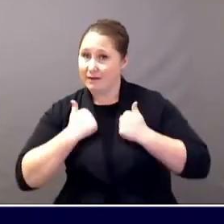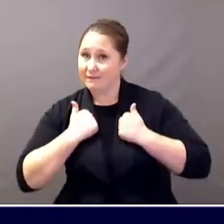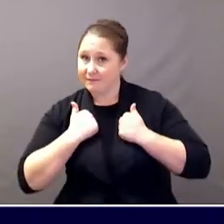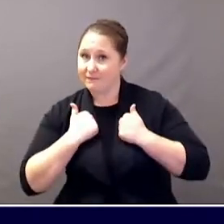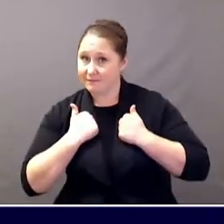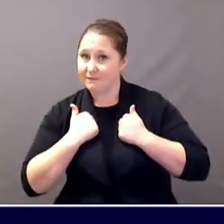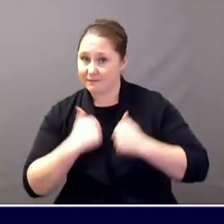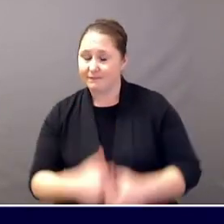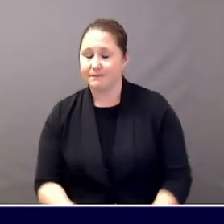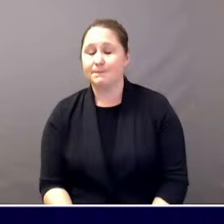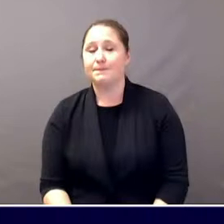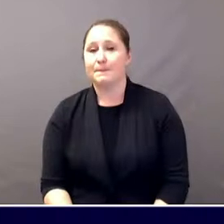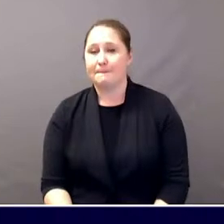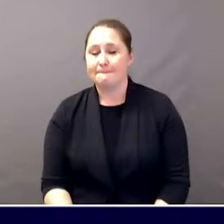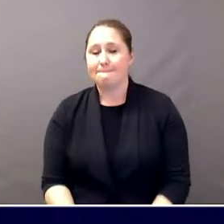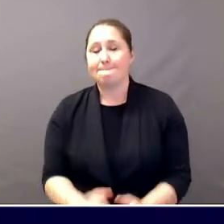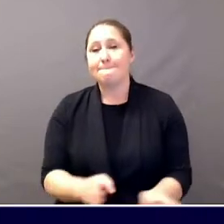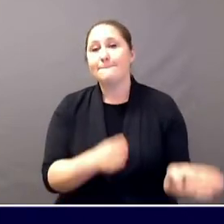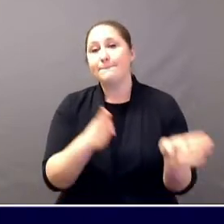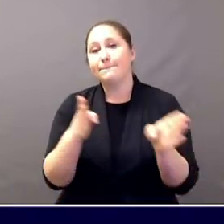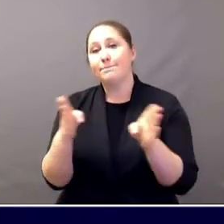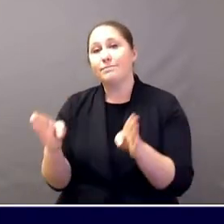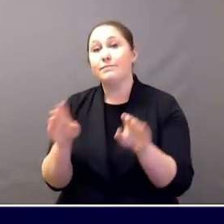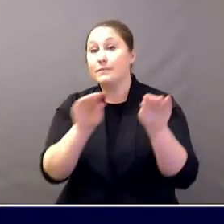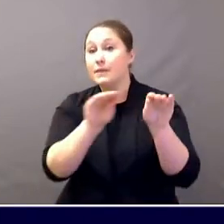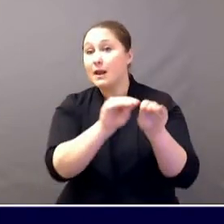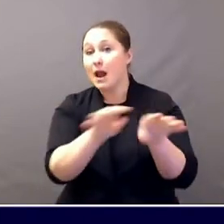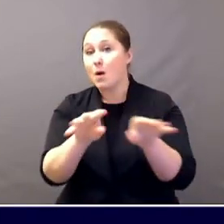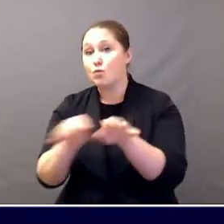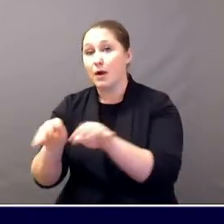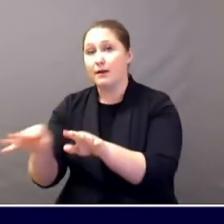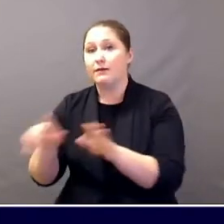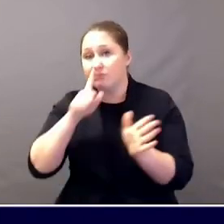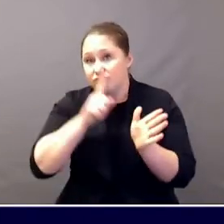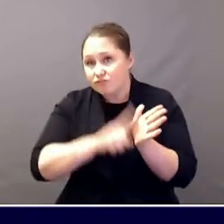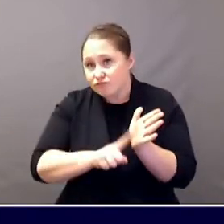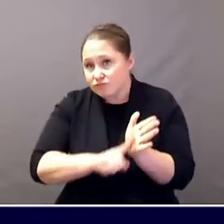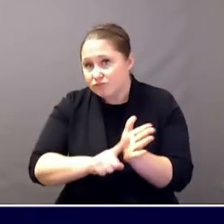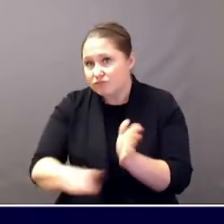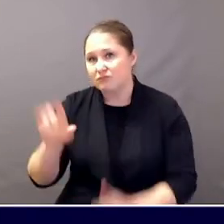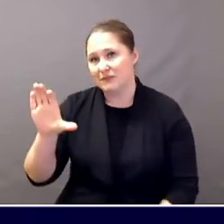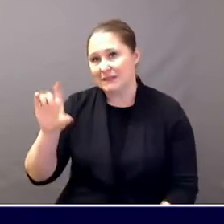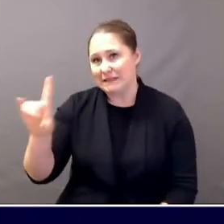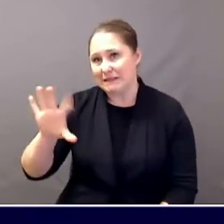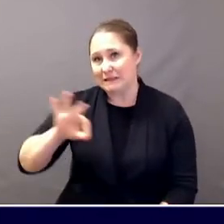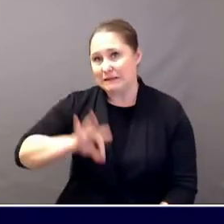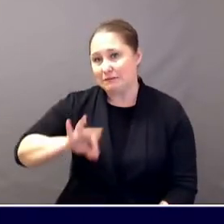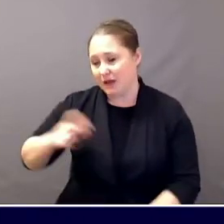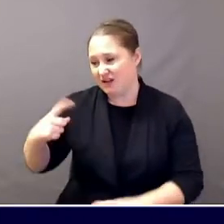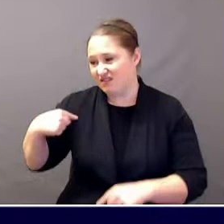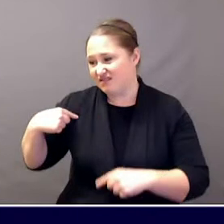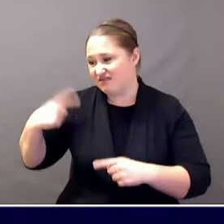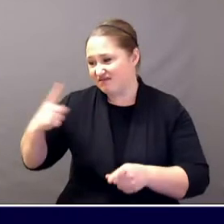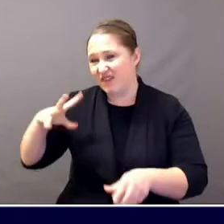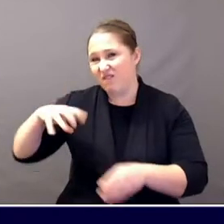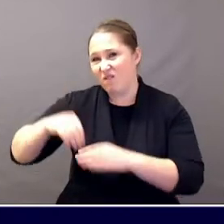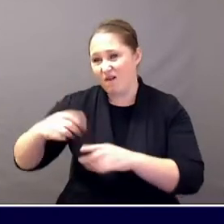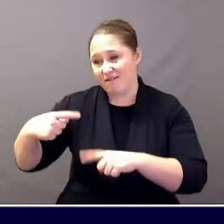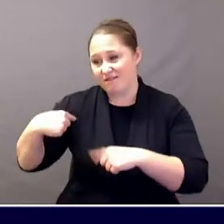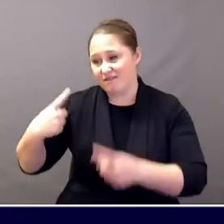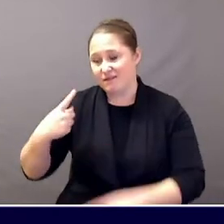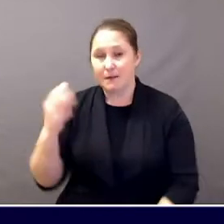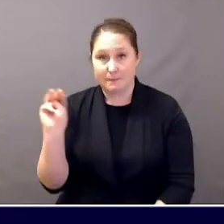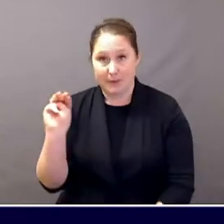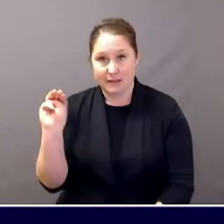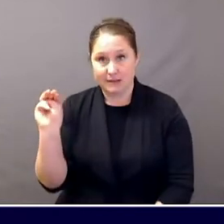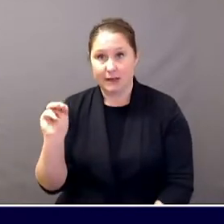I'd like to turn now to discuss some of the outbreak investigations that Maine CDC has opened since the last time we spoke. There are